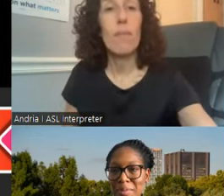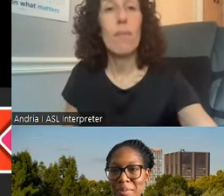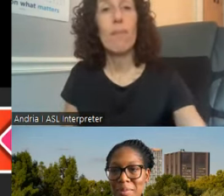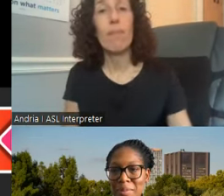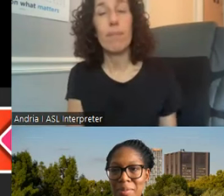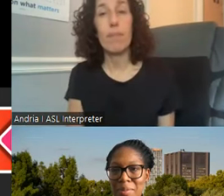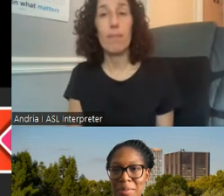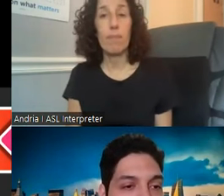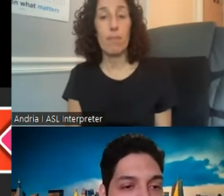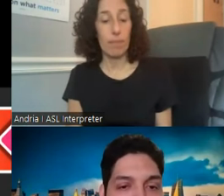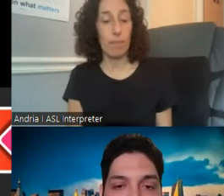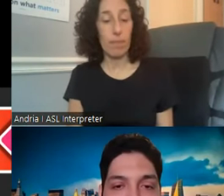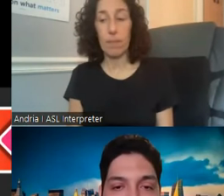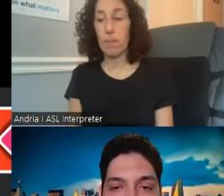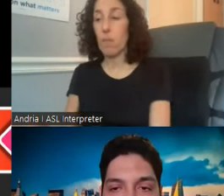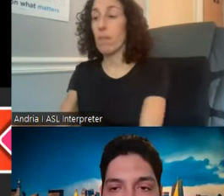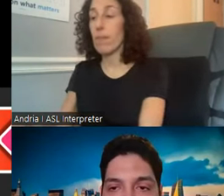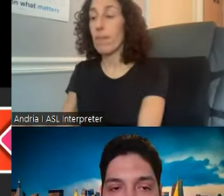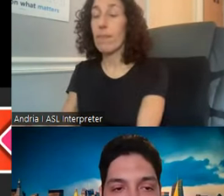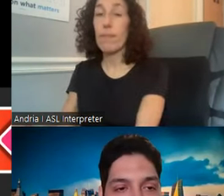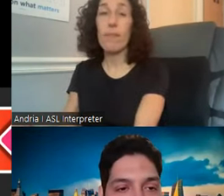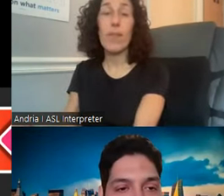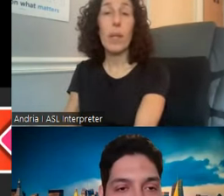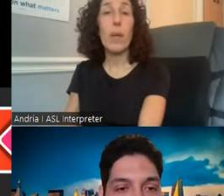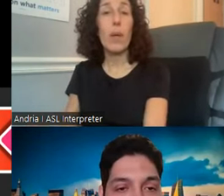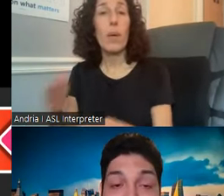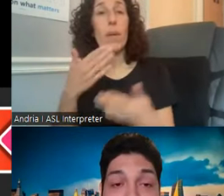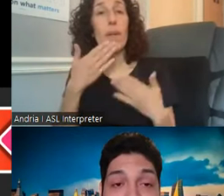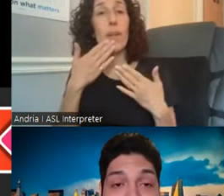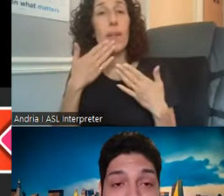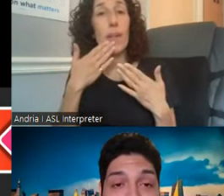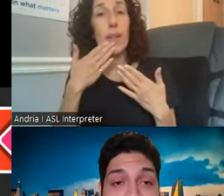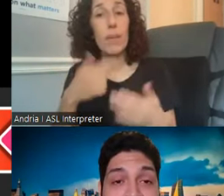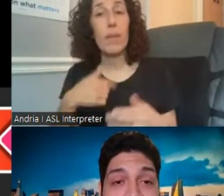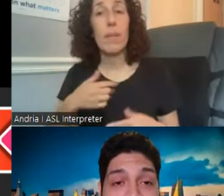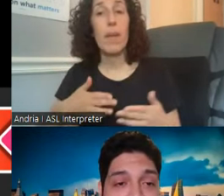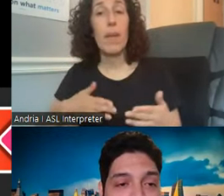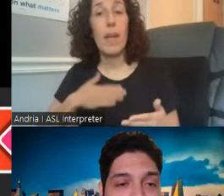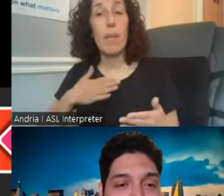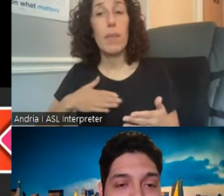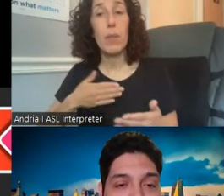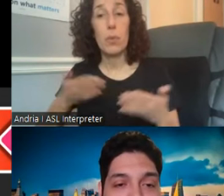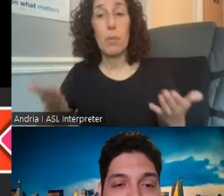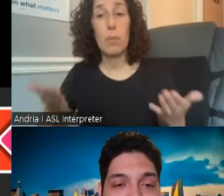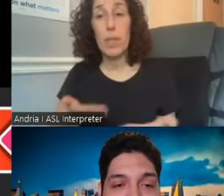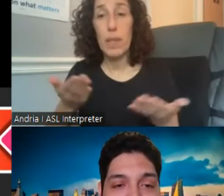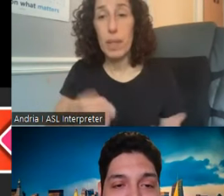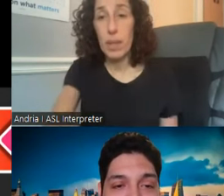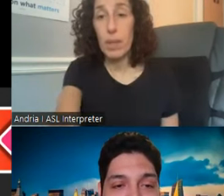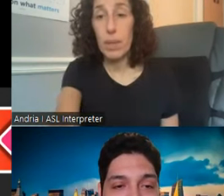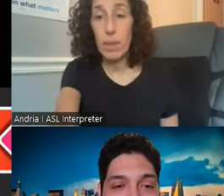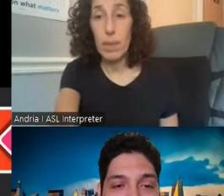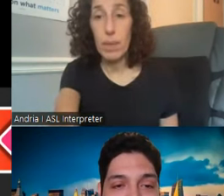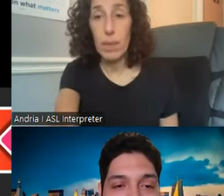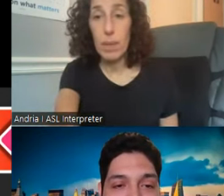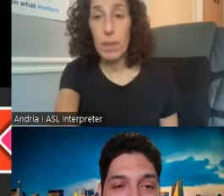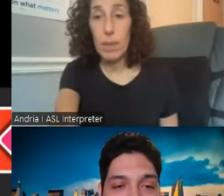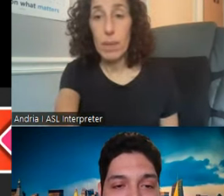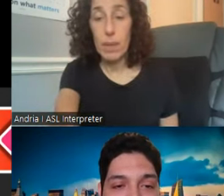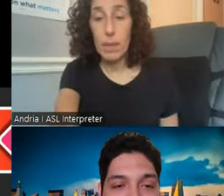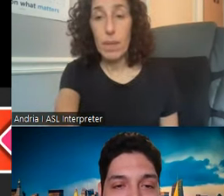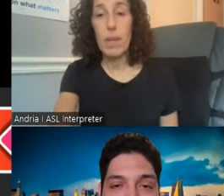Once again, very happy to be here. In fact, it's been a Sinai-filled week. I was just on the